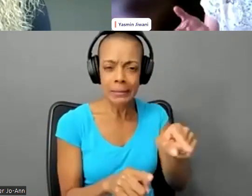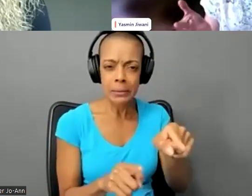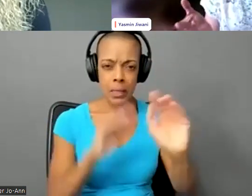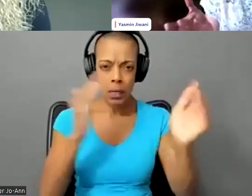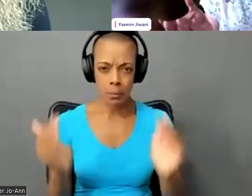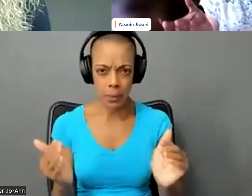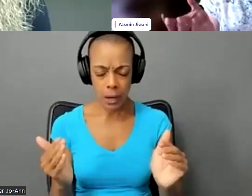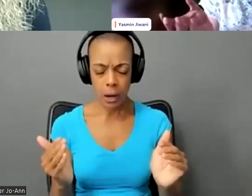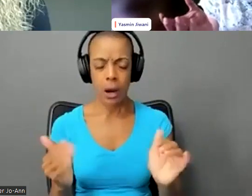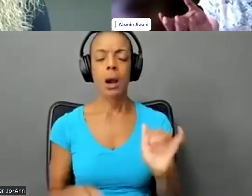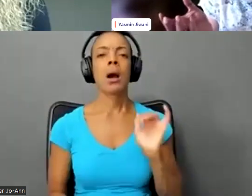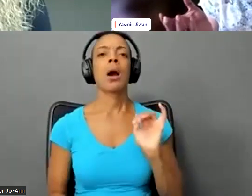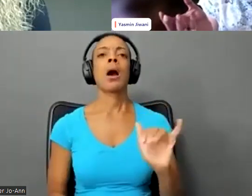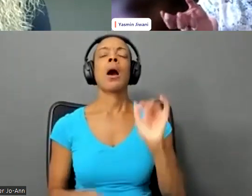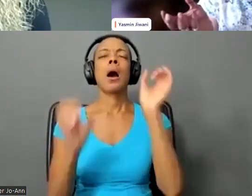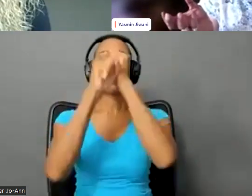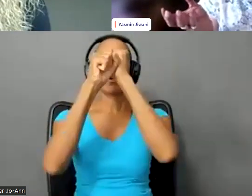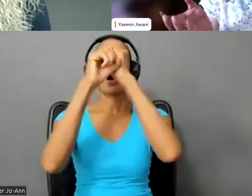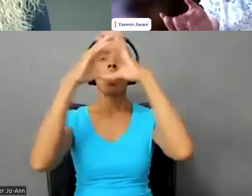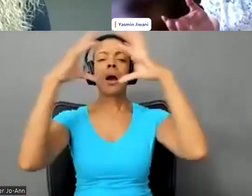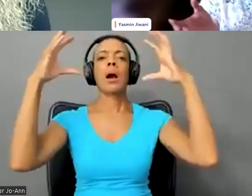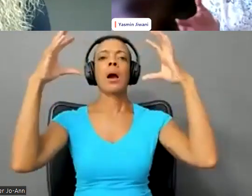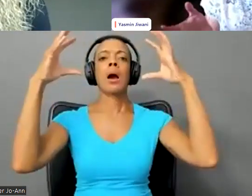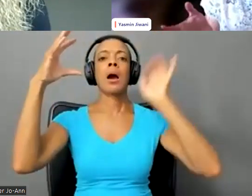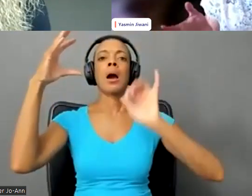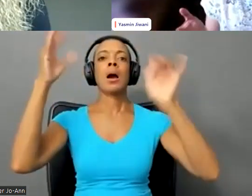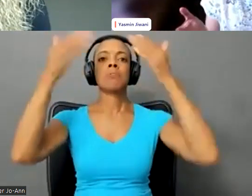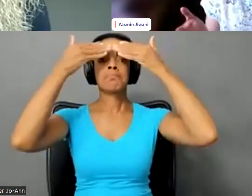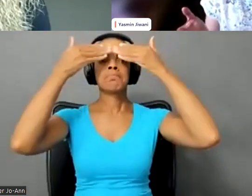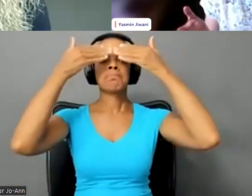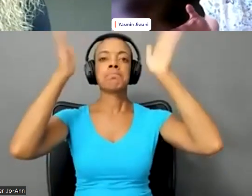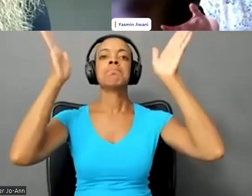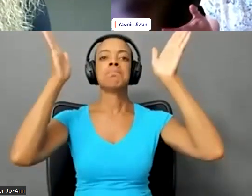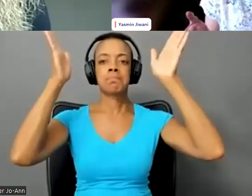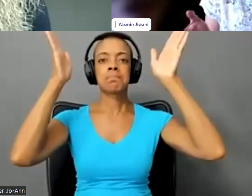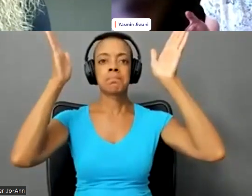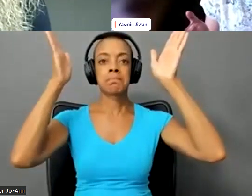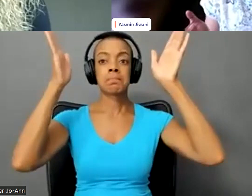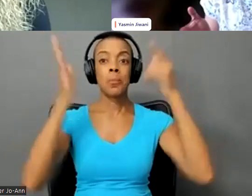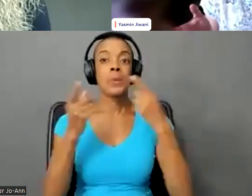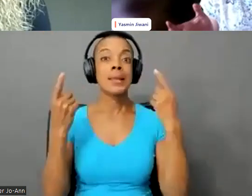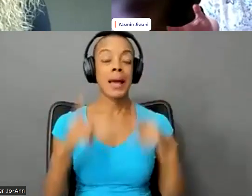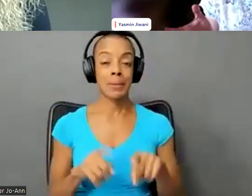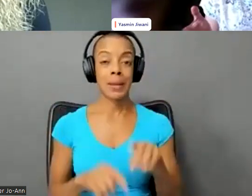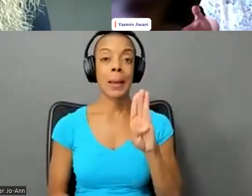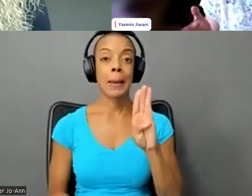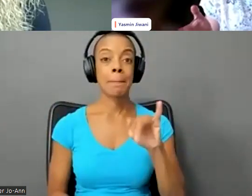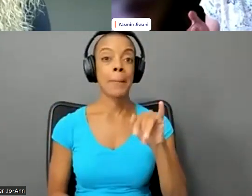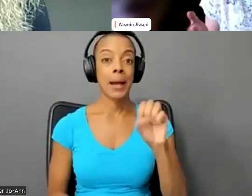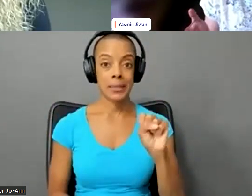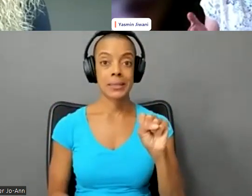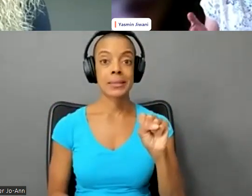shows up in a very stark way that what's happening here is a kind of sort of like a bias. It's